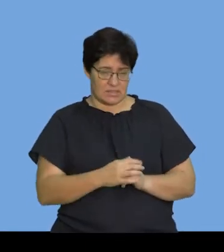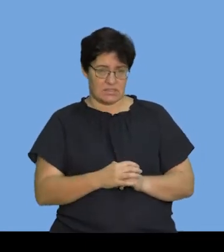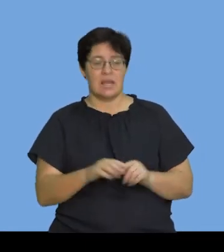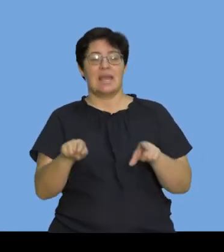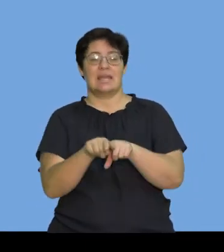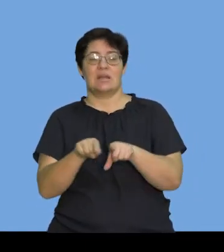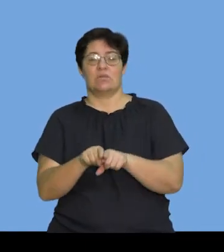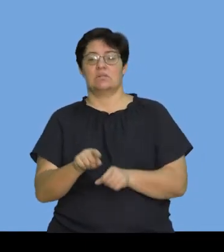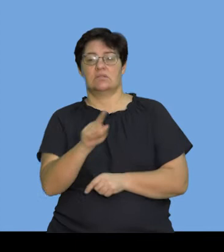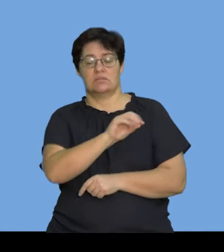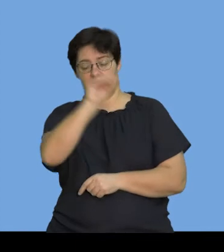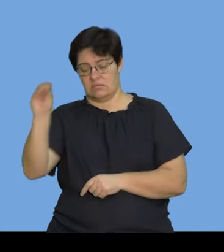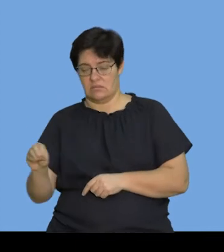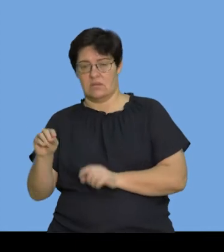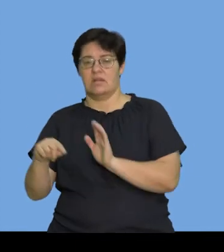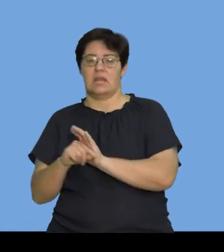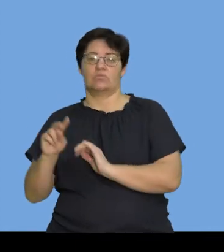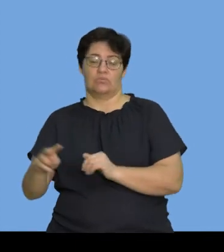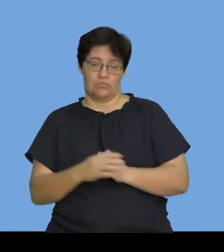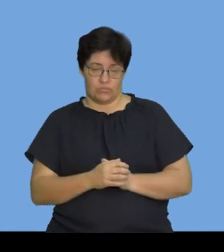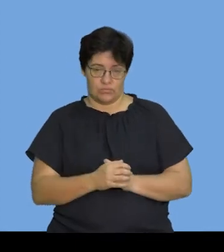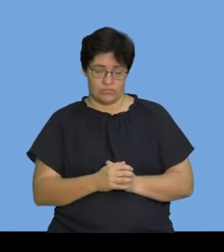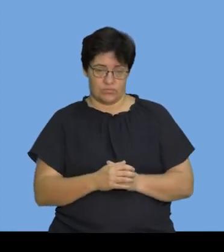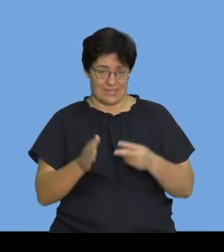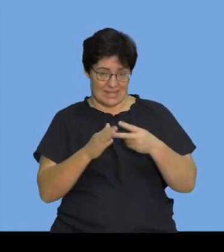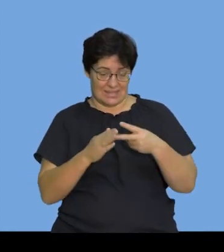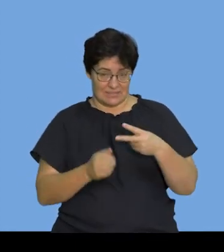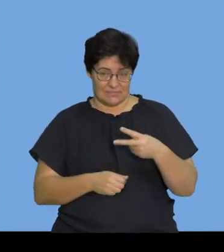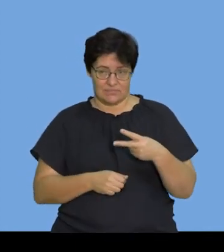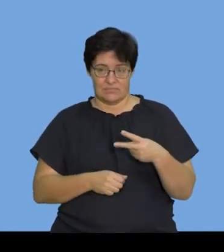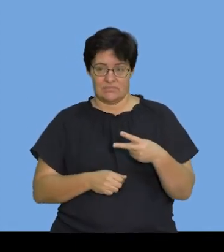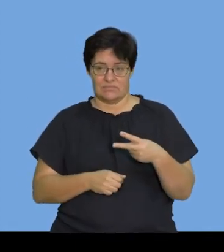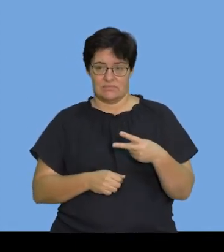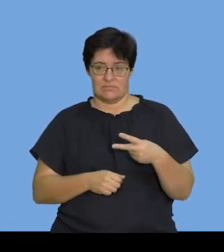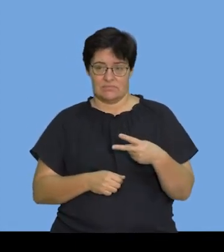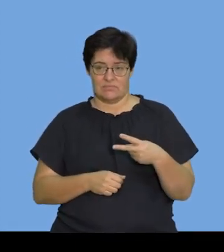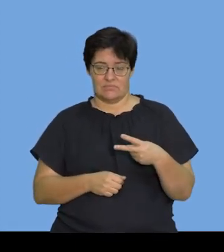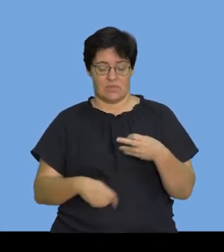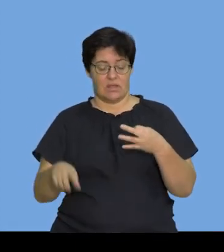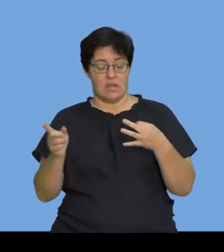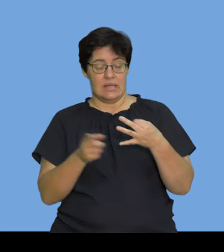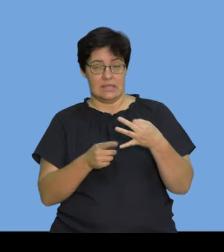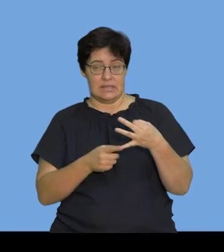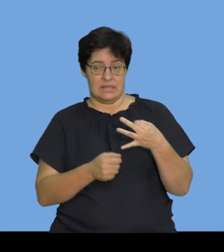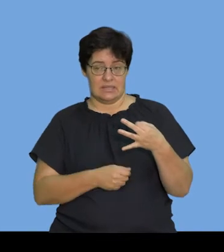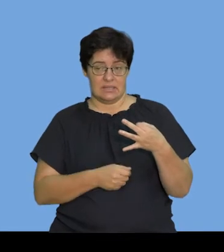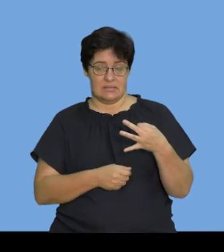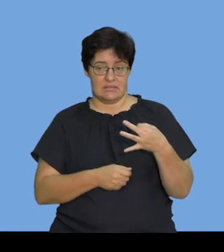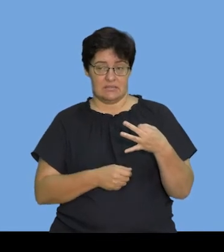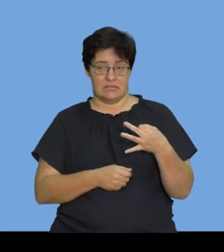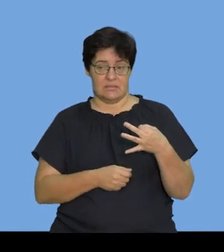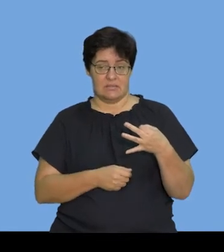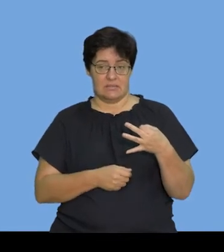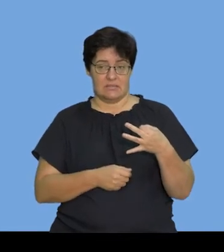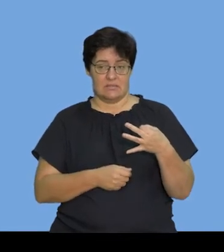to negative 2. That's my step 2, right? Let me just say S2. And then